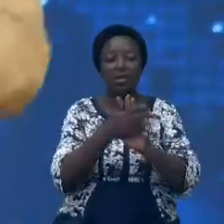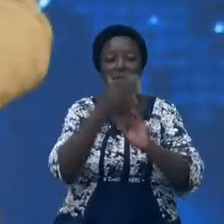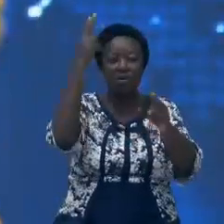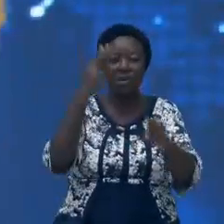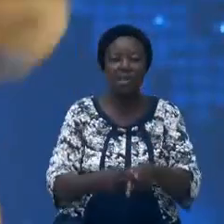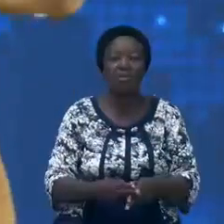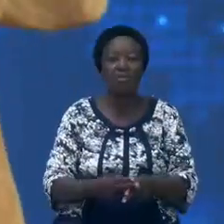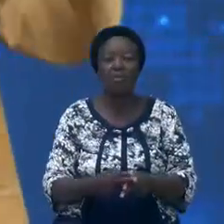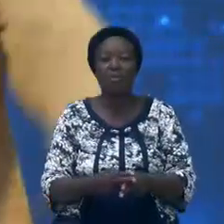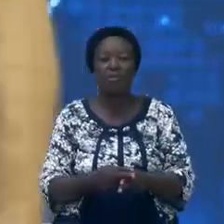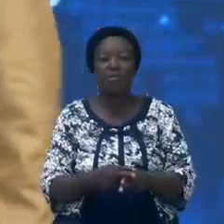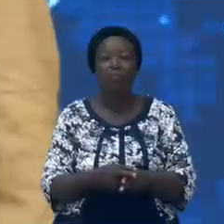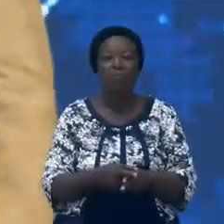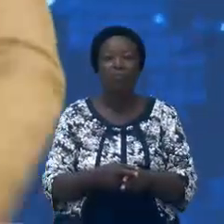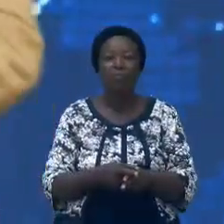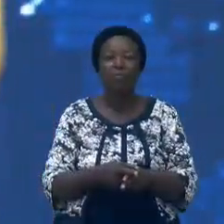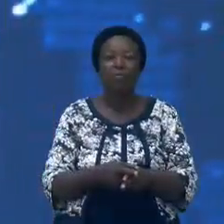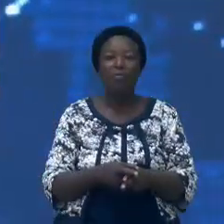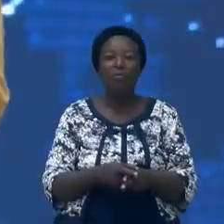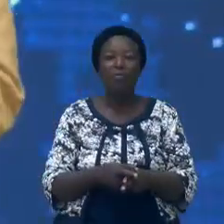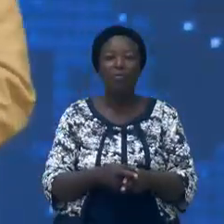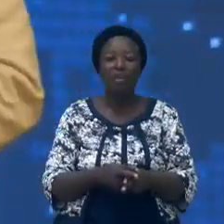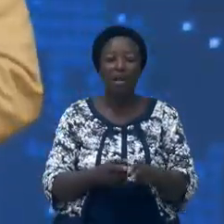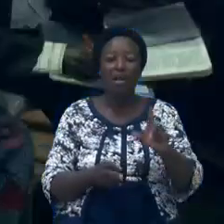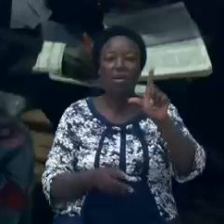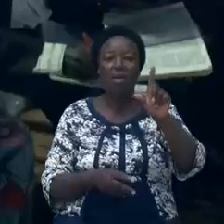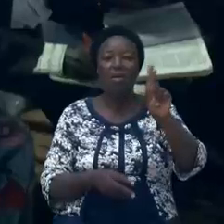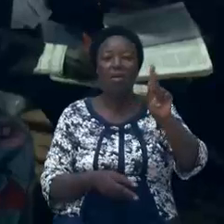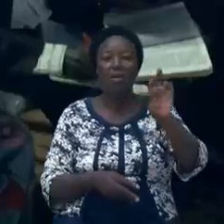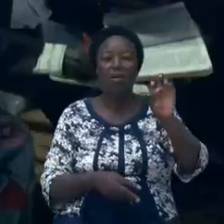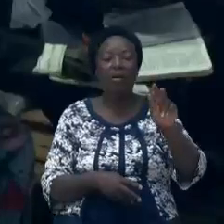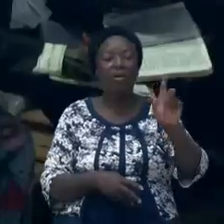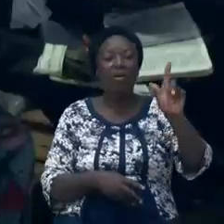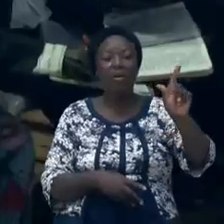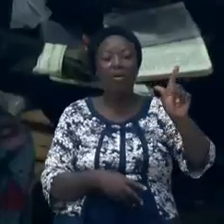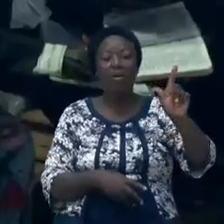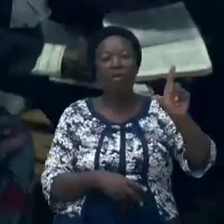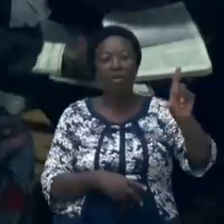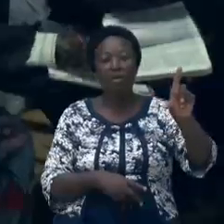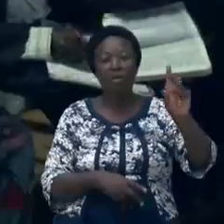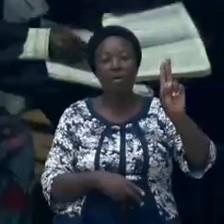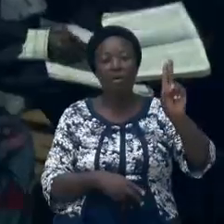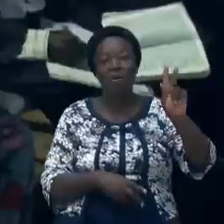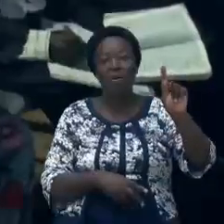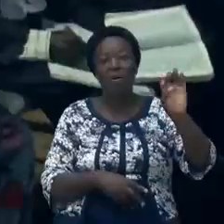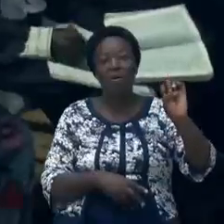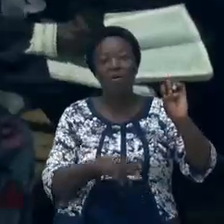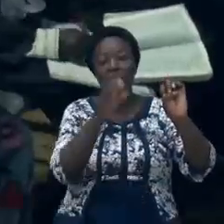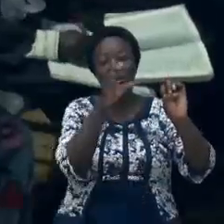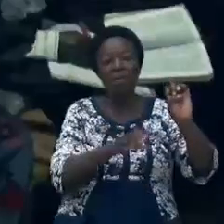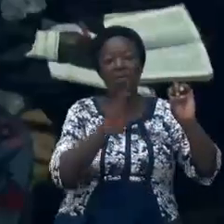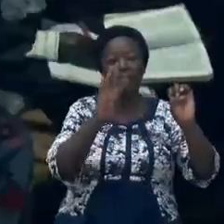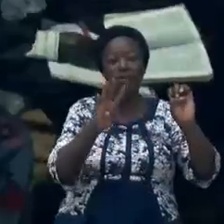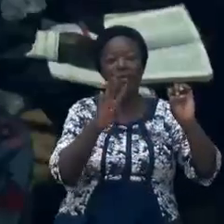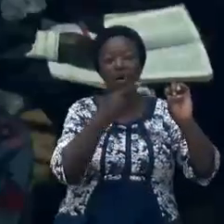anointing will break every yoke in your life in Jesus' name. Luke chapter 4, I'm